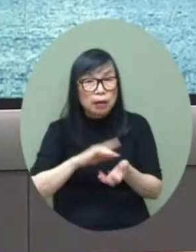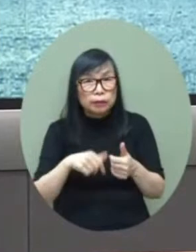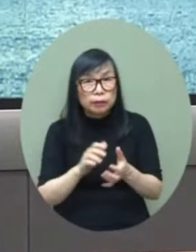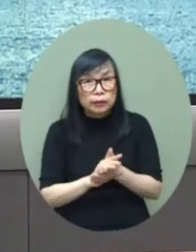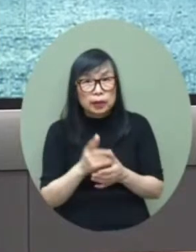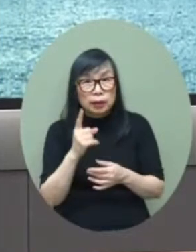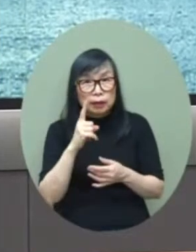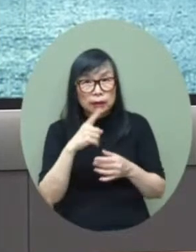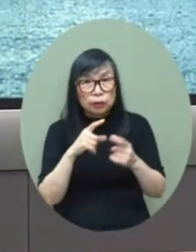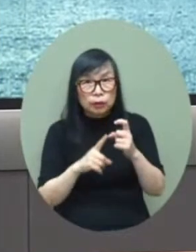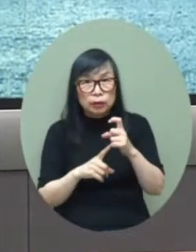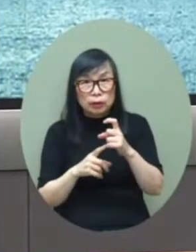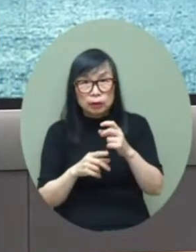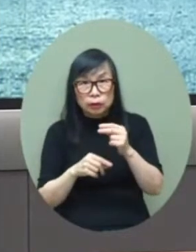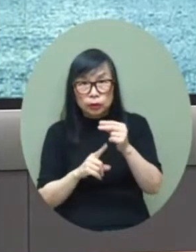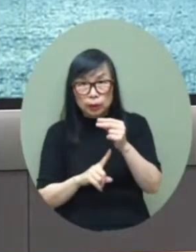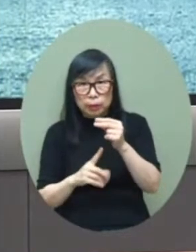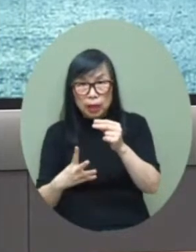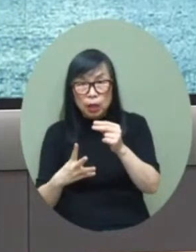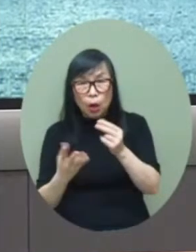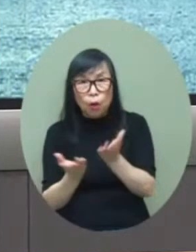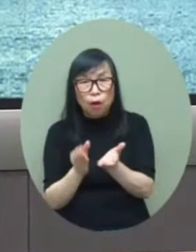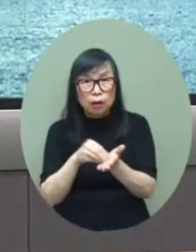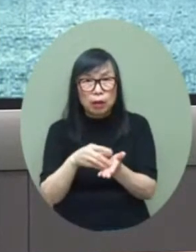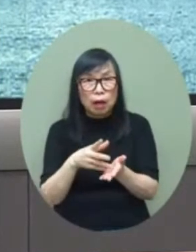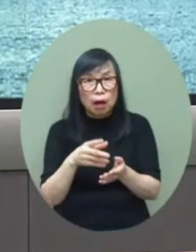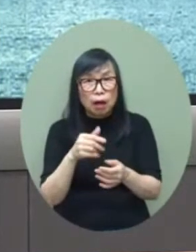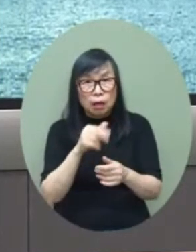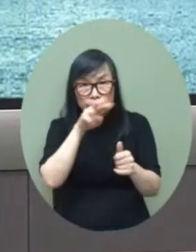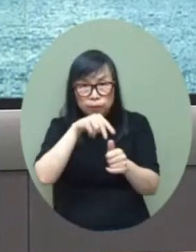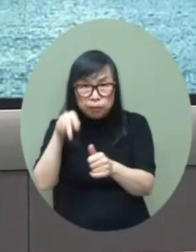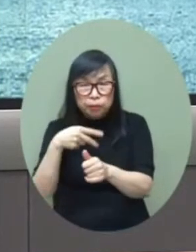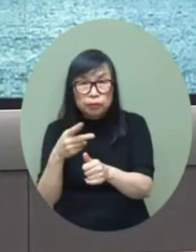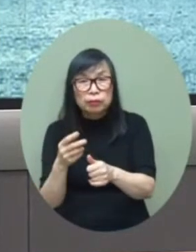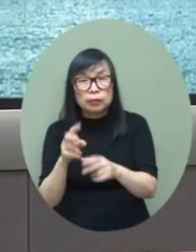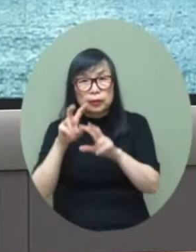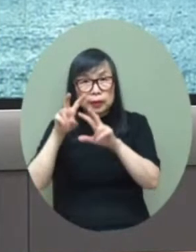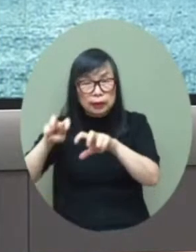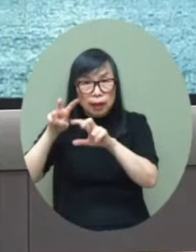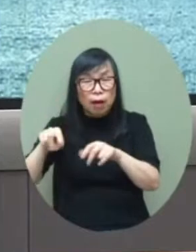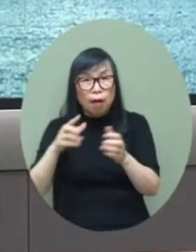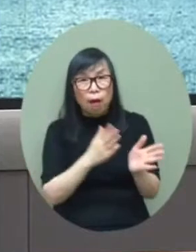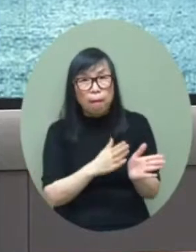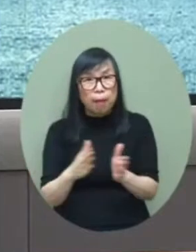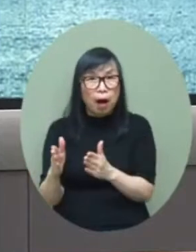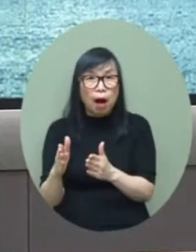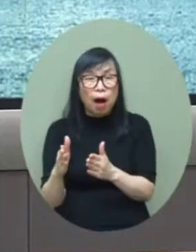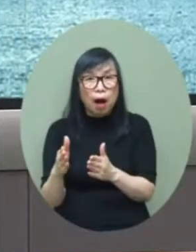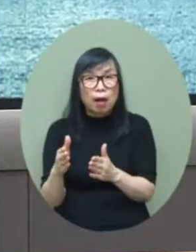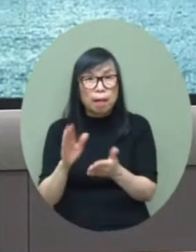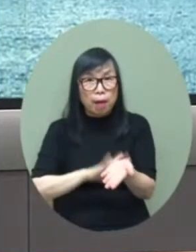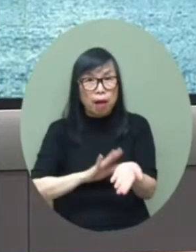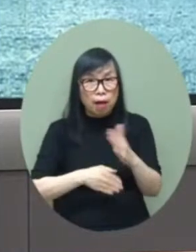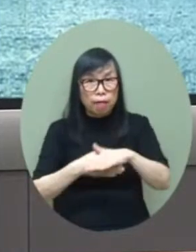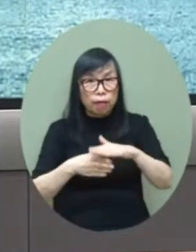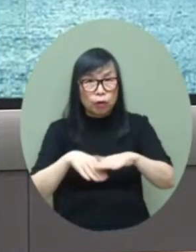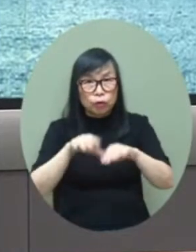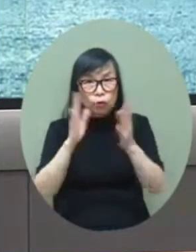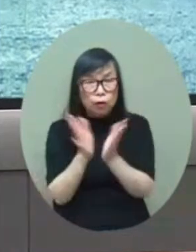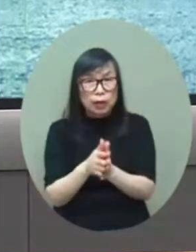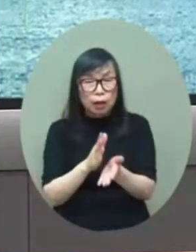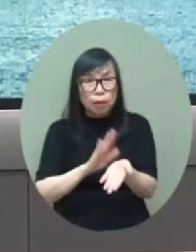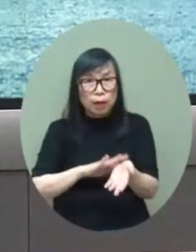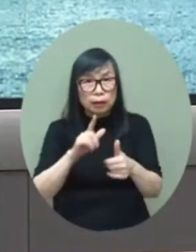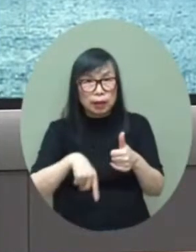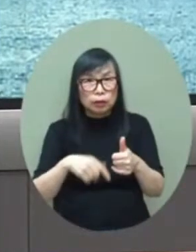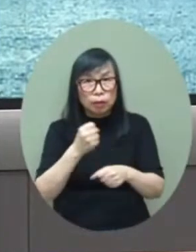QEH, a 98 patient was confirmed on the 14th of July. Upon contact